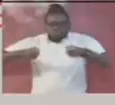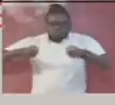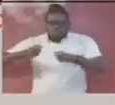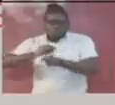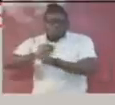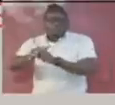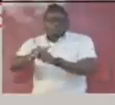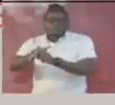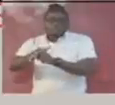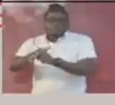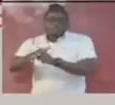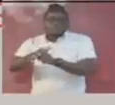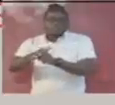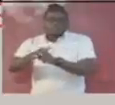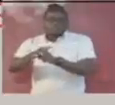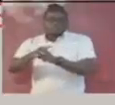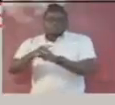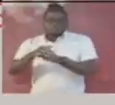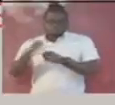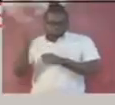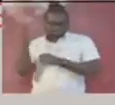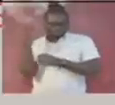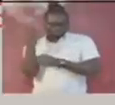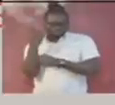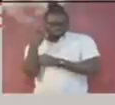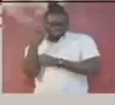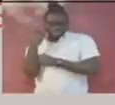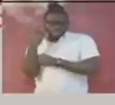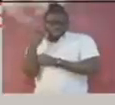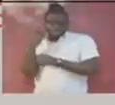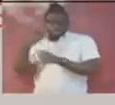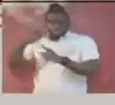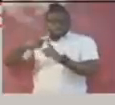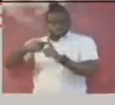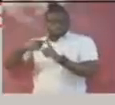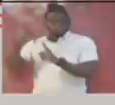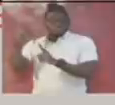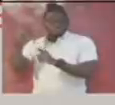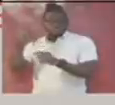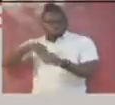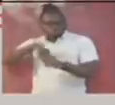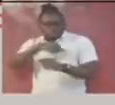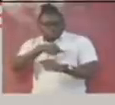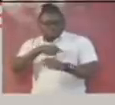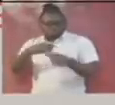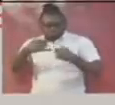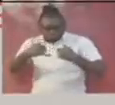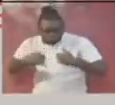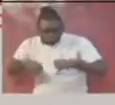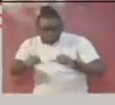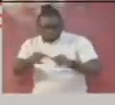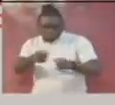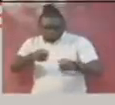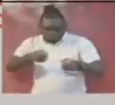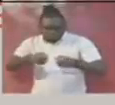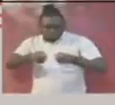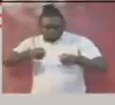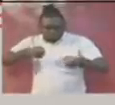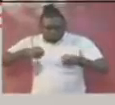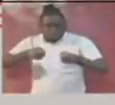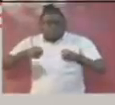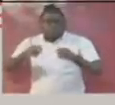past 10 months or year roughly, we have been managing the disease. Managing the disease by closing